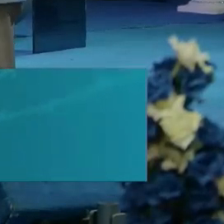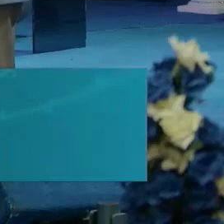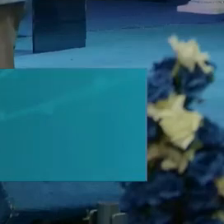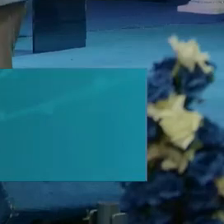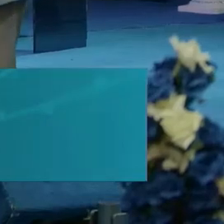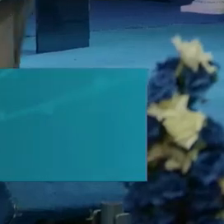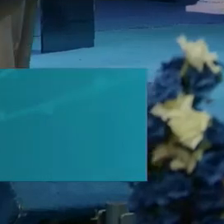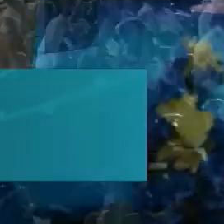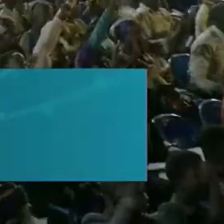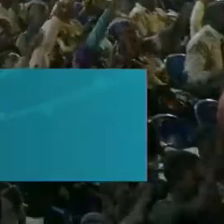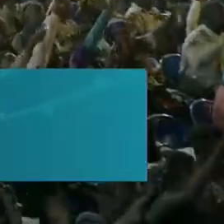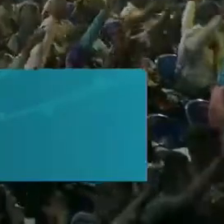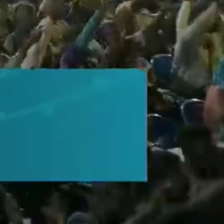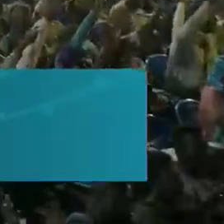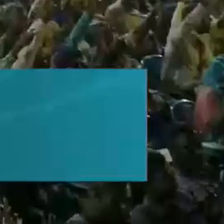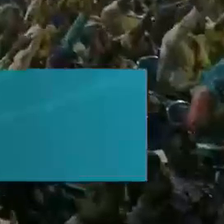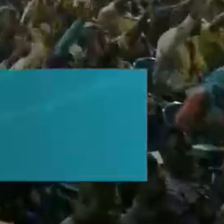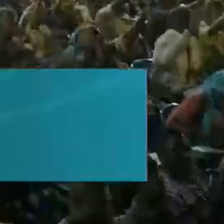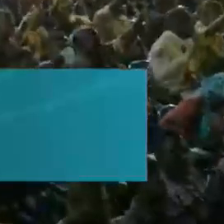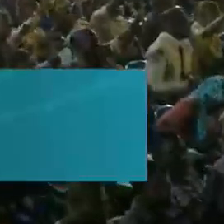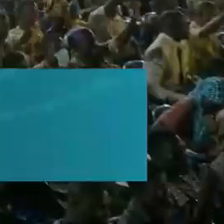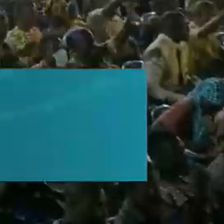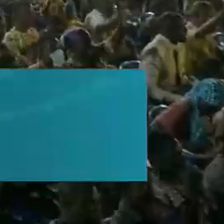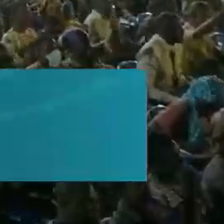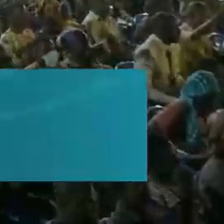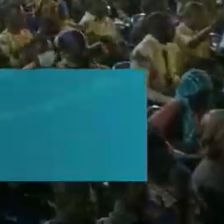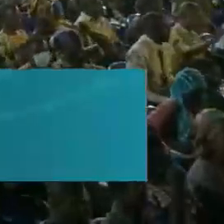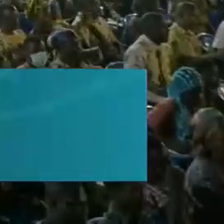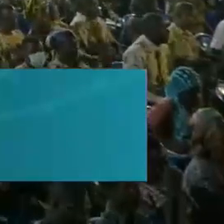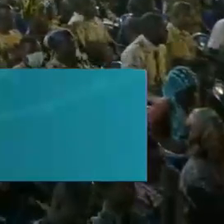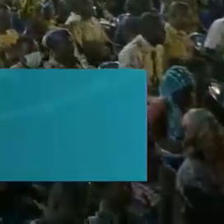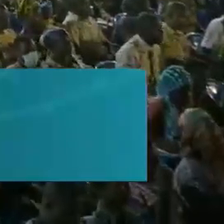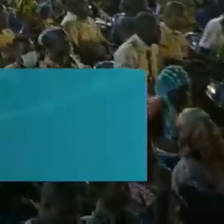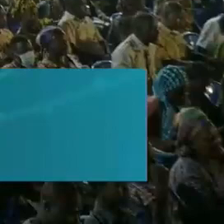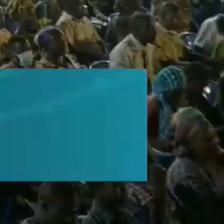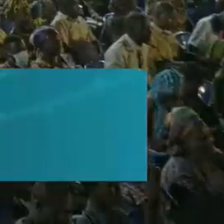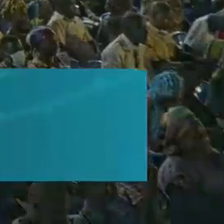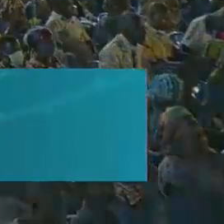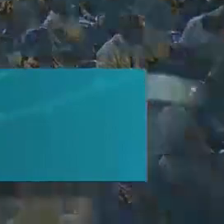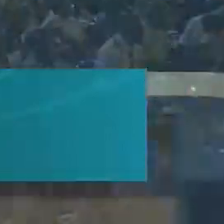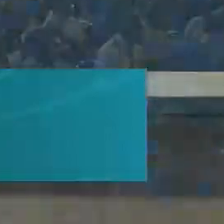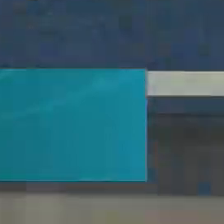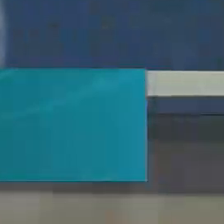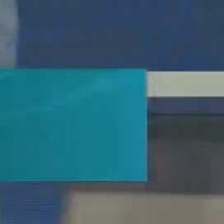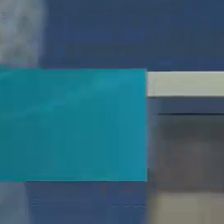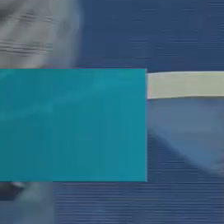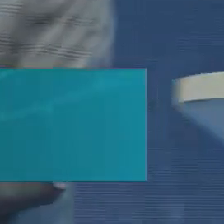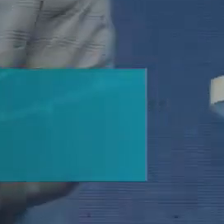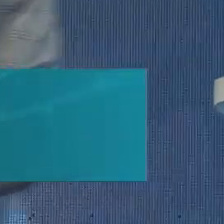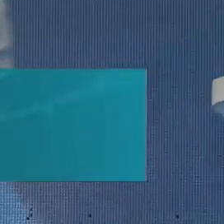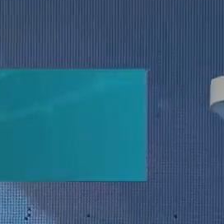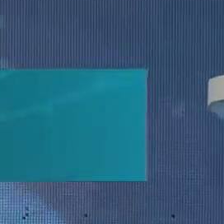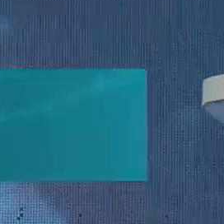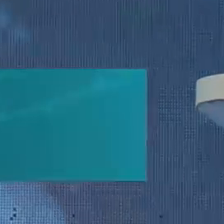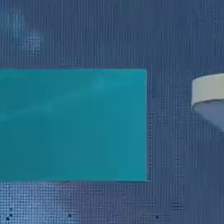You'll be blessed tonight. I don't want to keep any sickness. I want to be able to